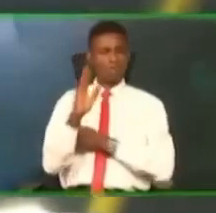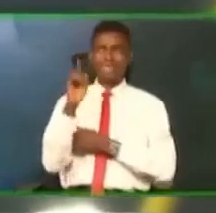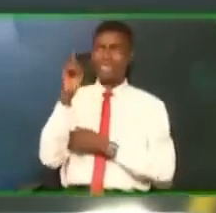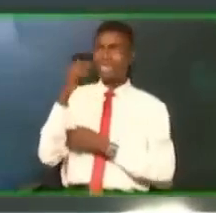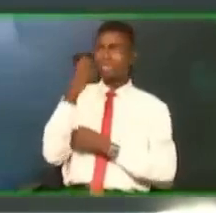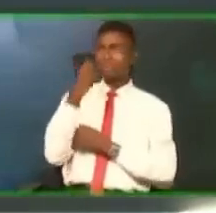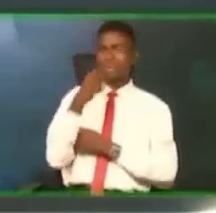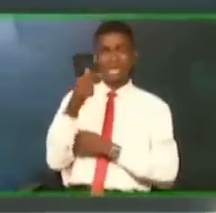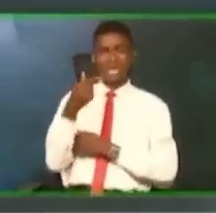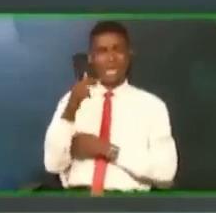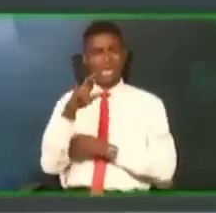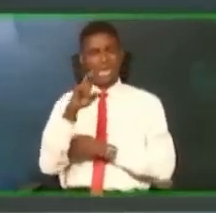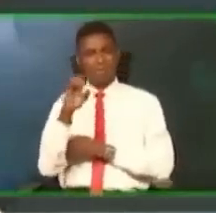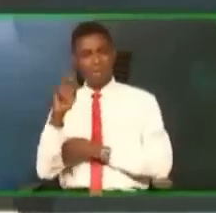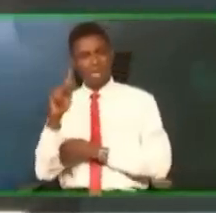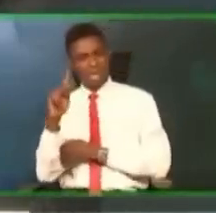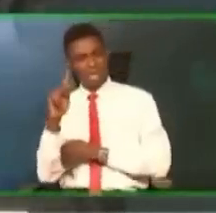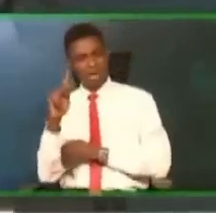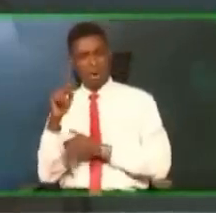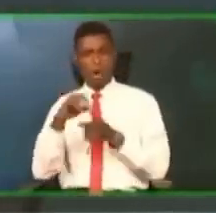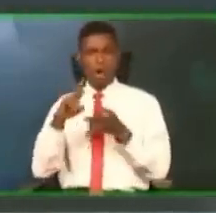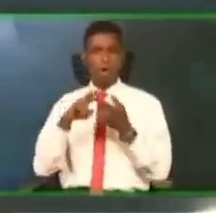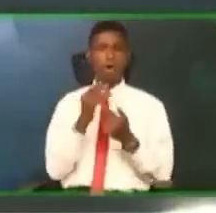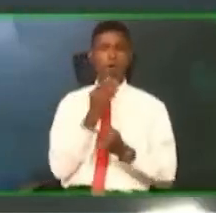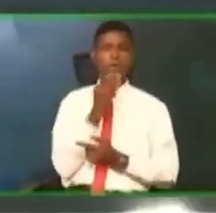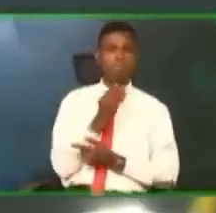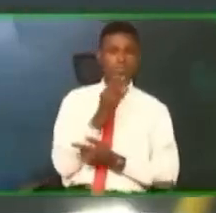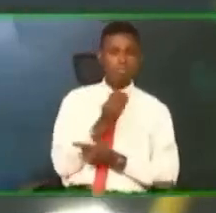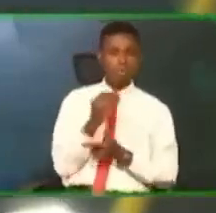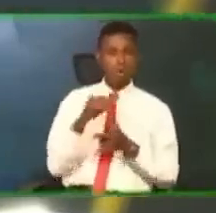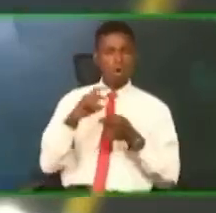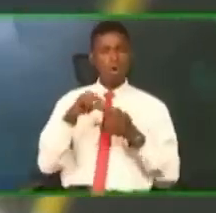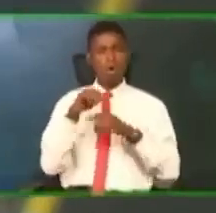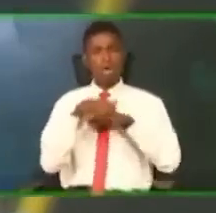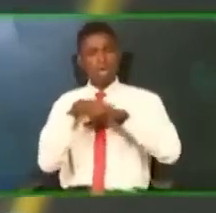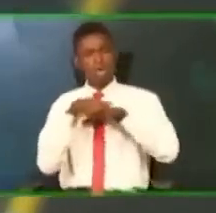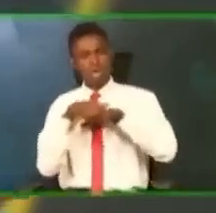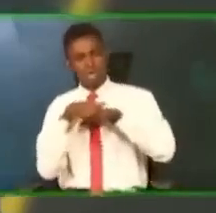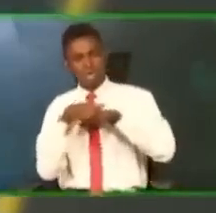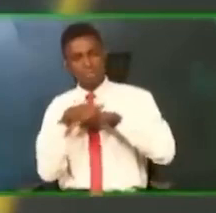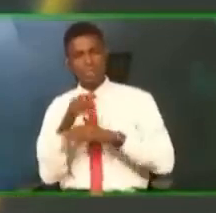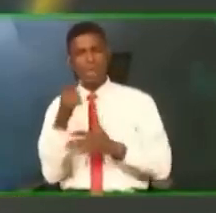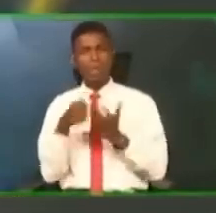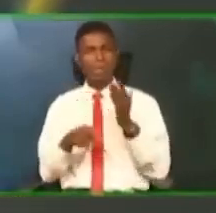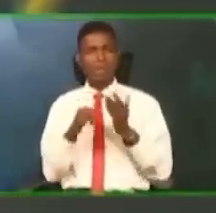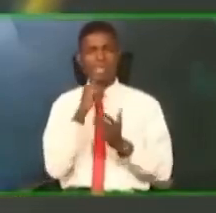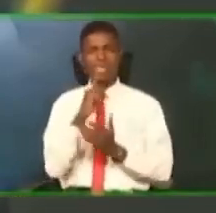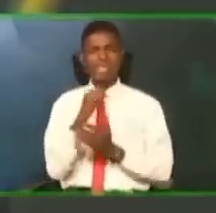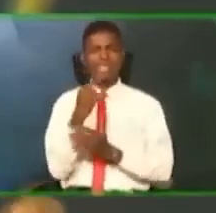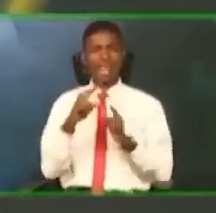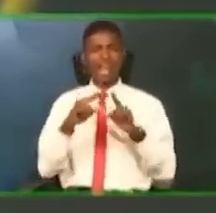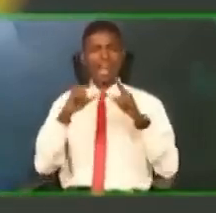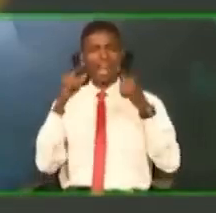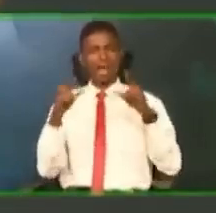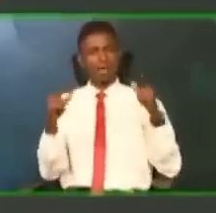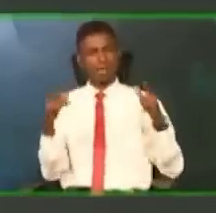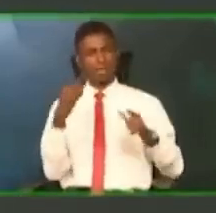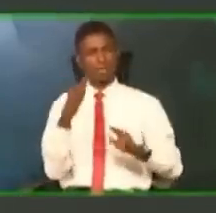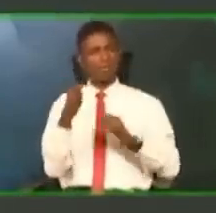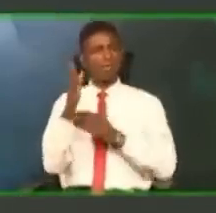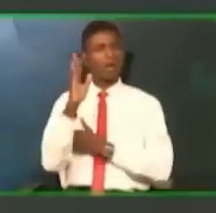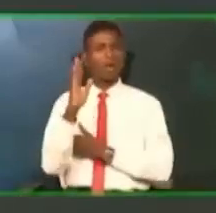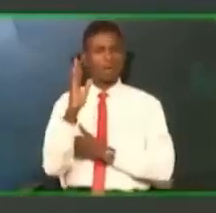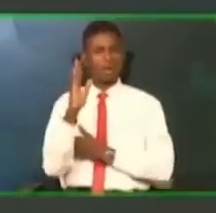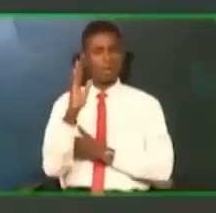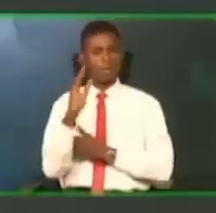Does he speak Hebrew? Does he speak English? What is the language of God?